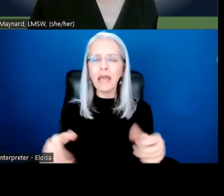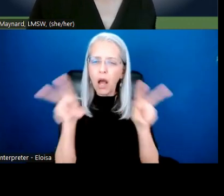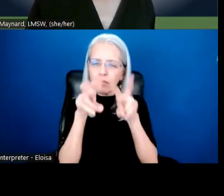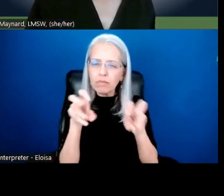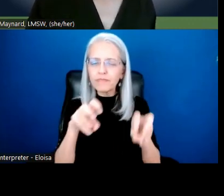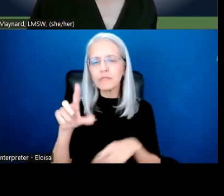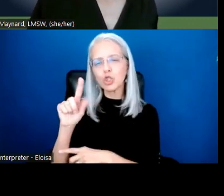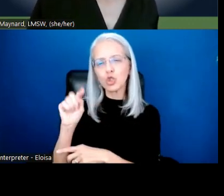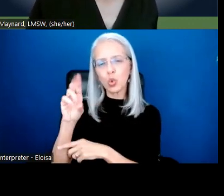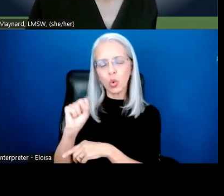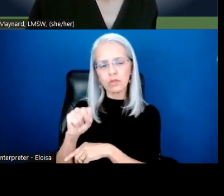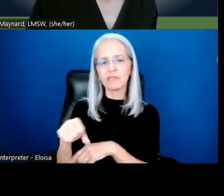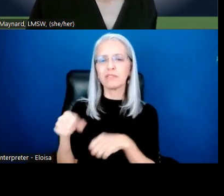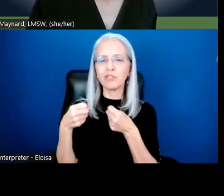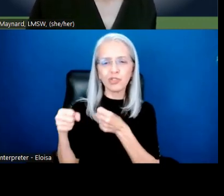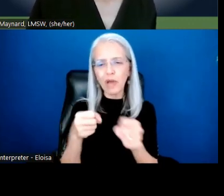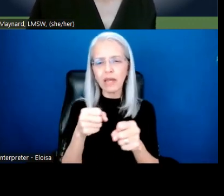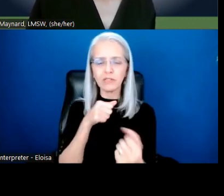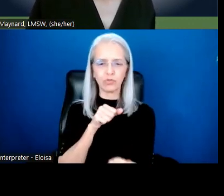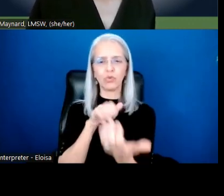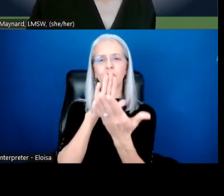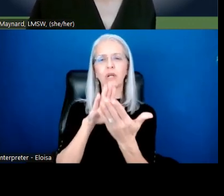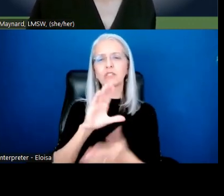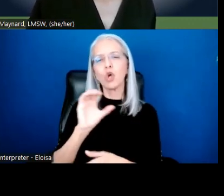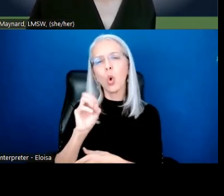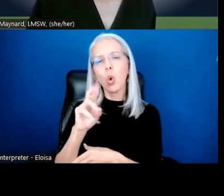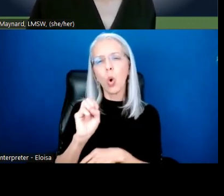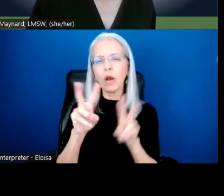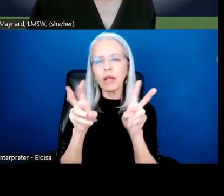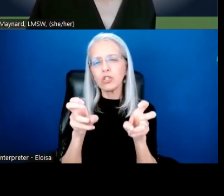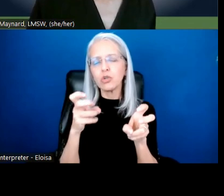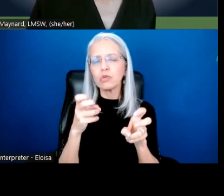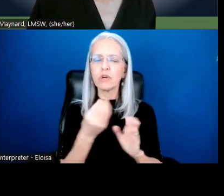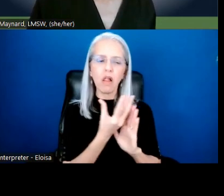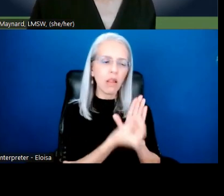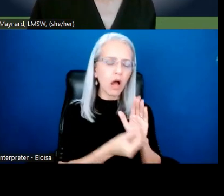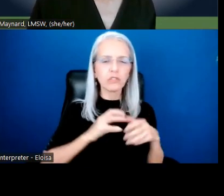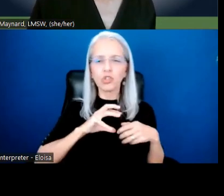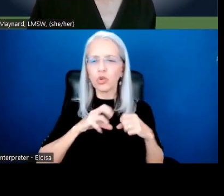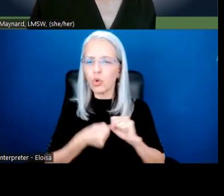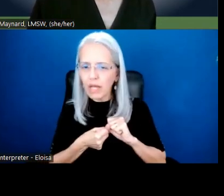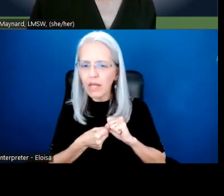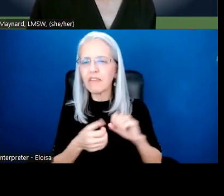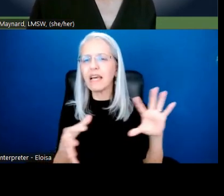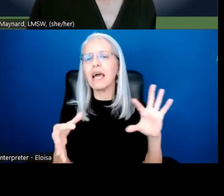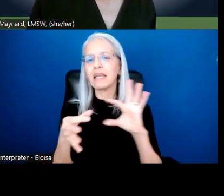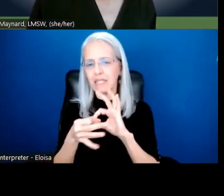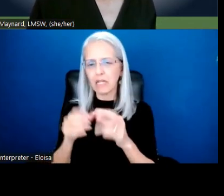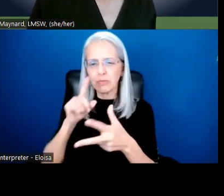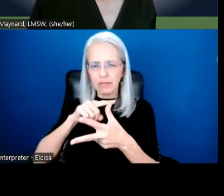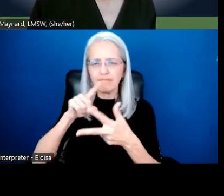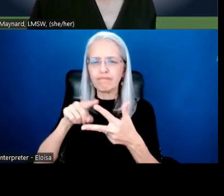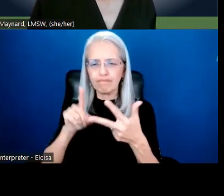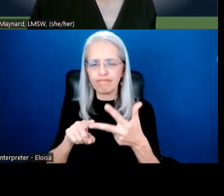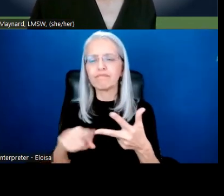and strategies to address those core issues of loss, grief, and attachment, those things that